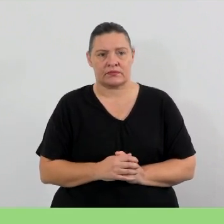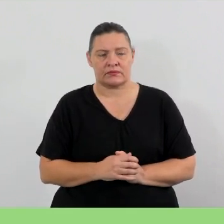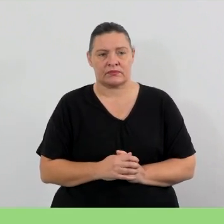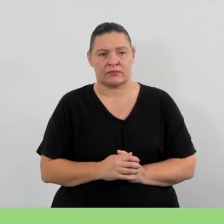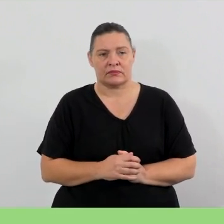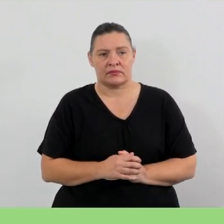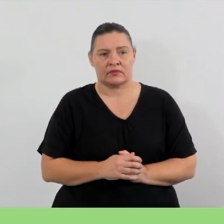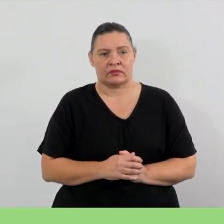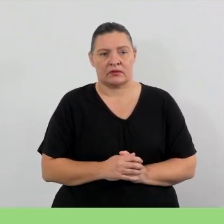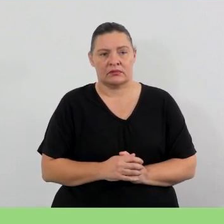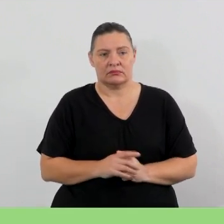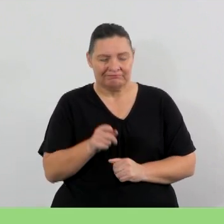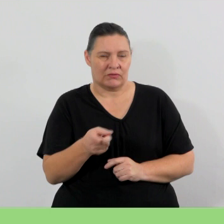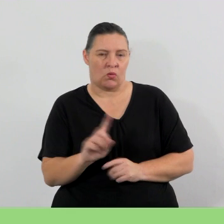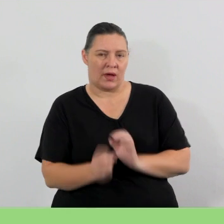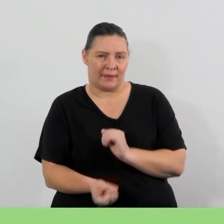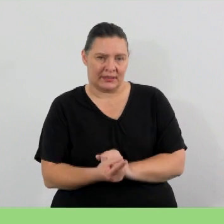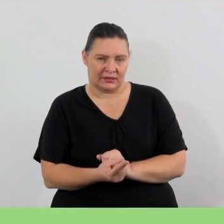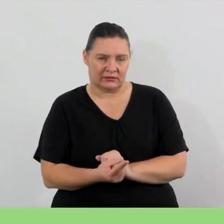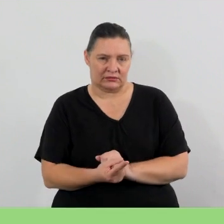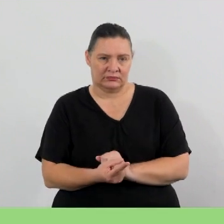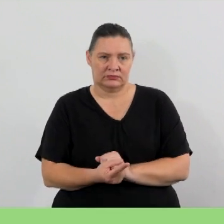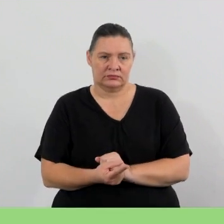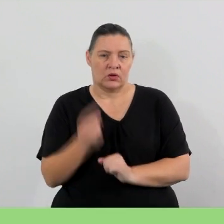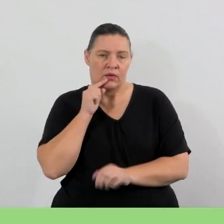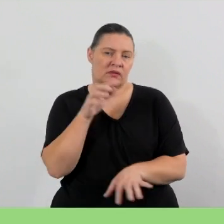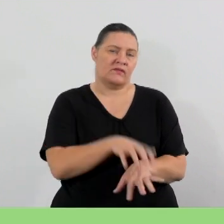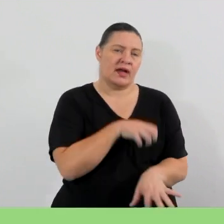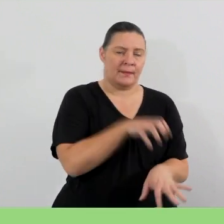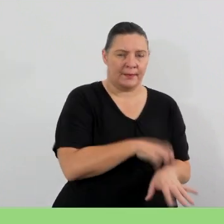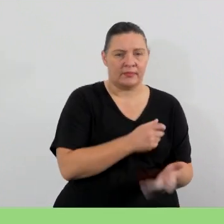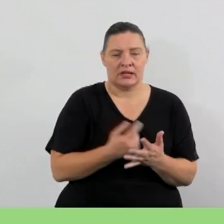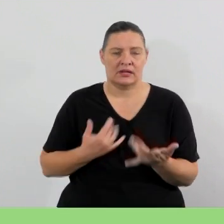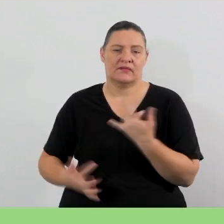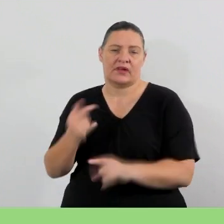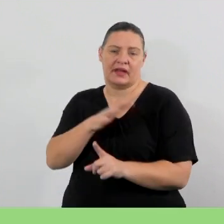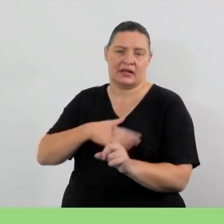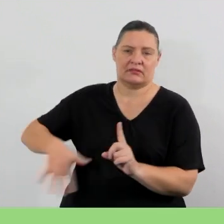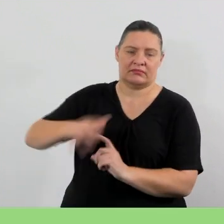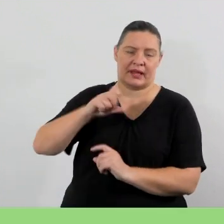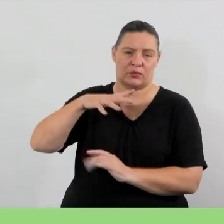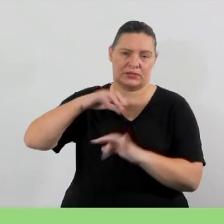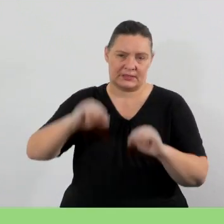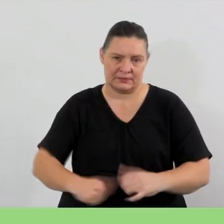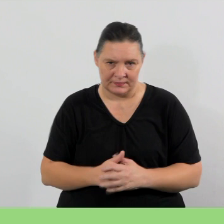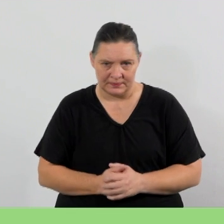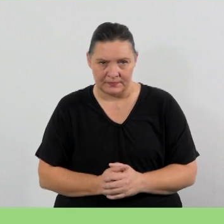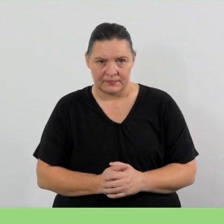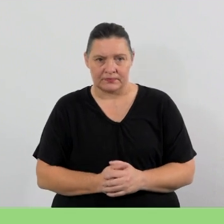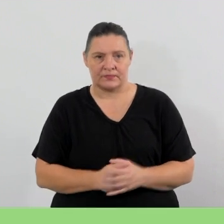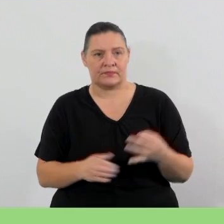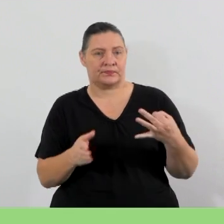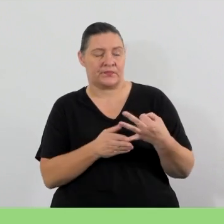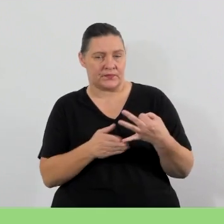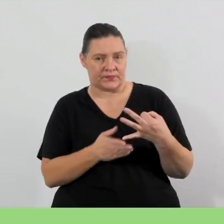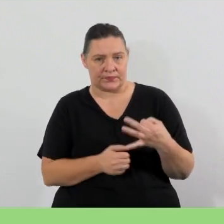Right, so that is what will happen when we have farming and field fires in this ecosystem. Now